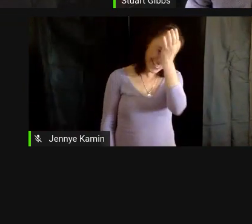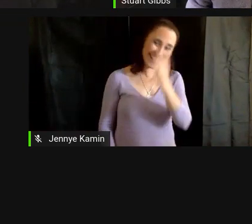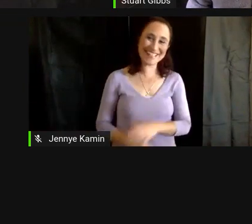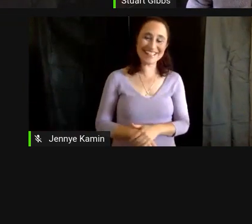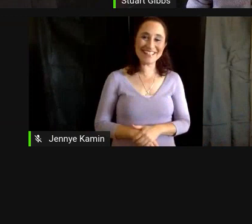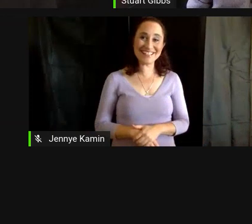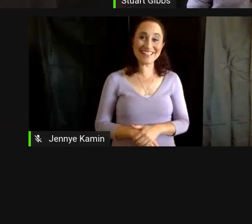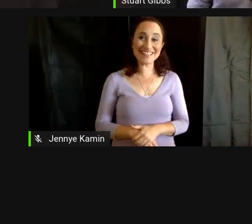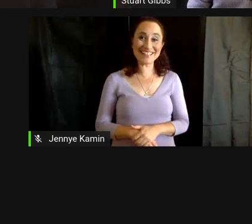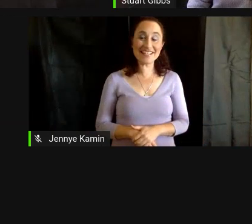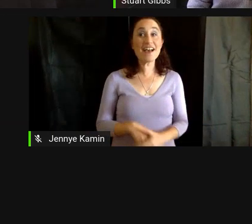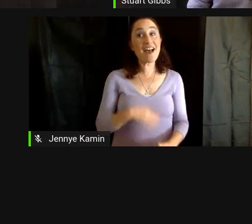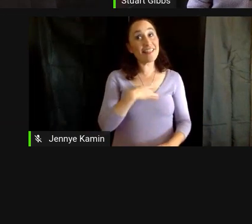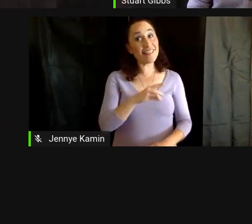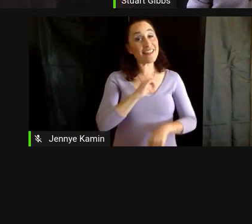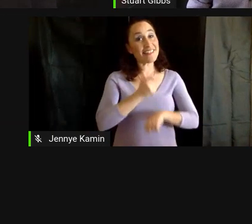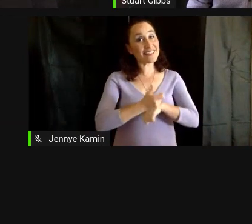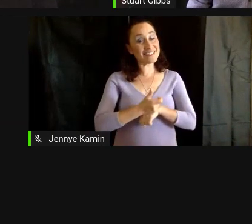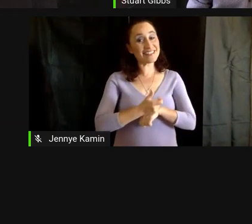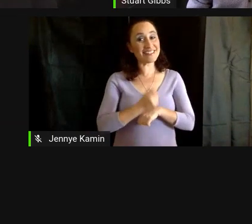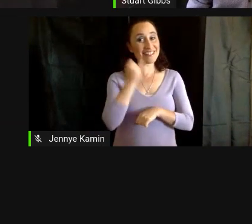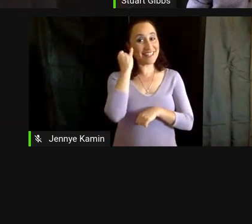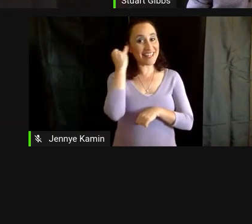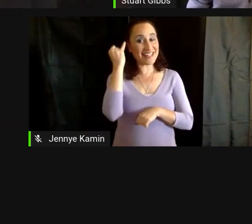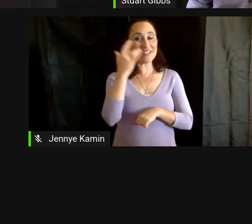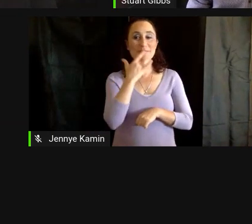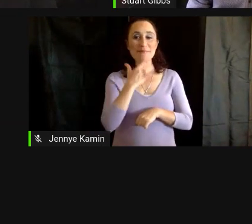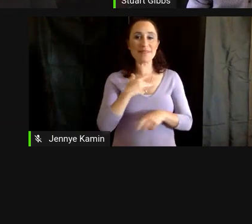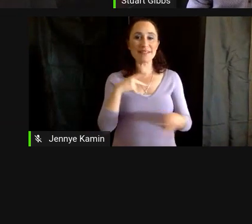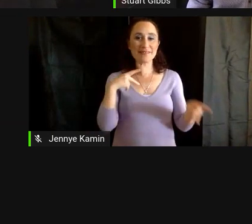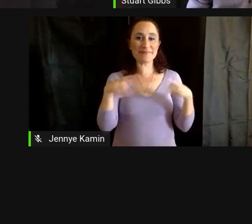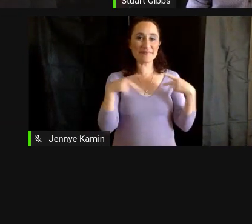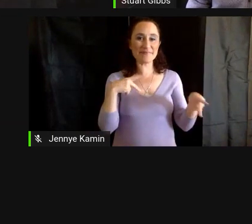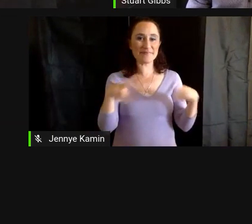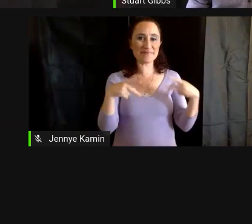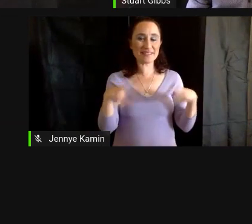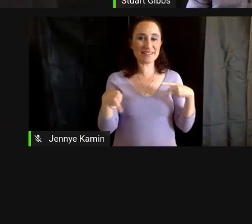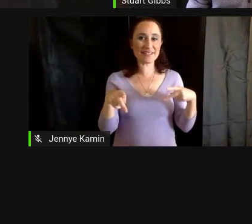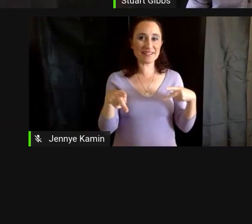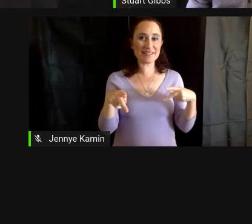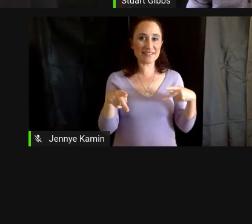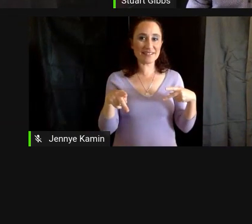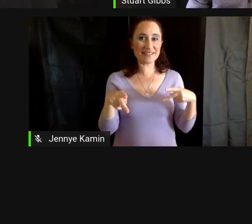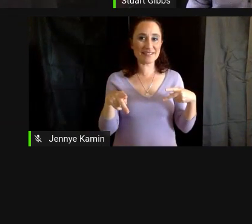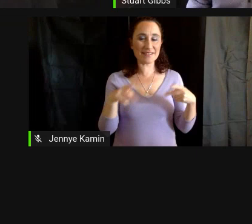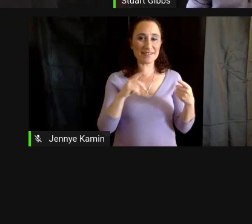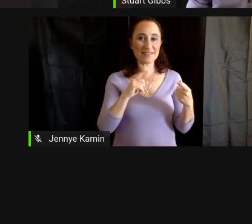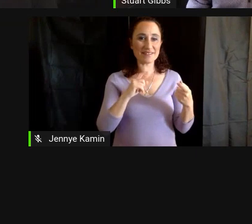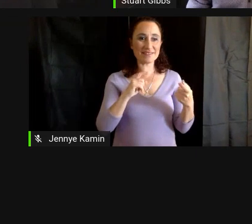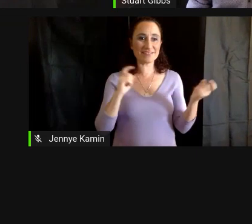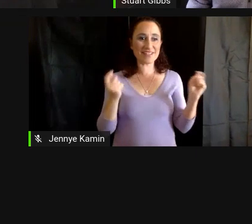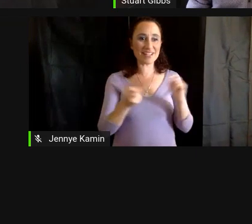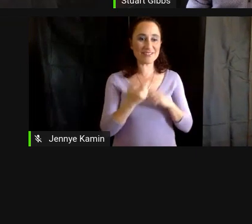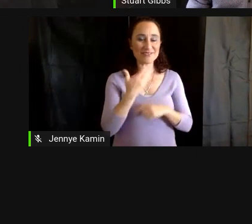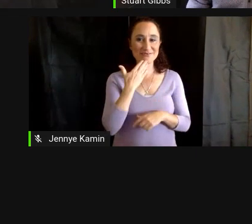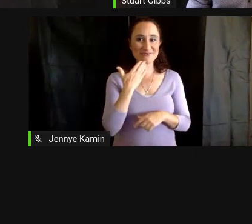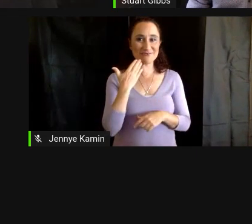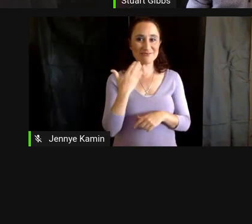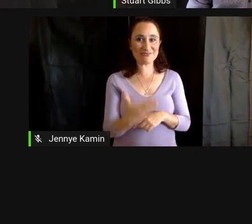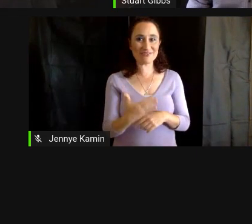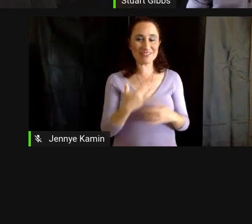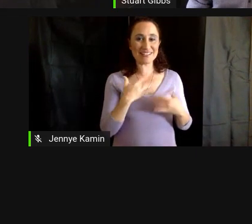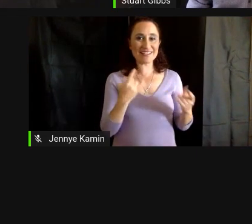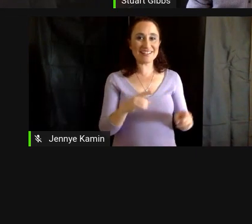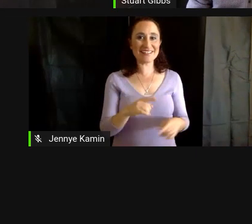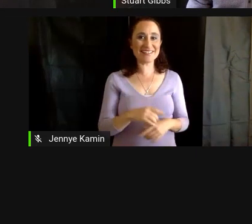I loved the setup. I loved the idea of the birthday party that turned out well. Yeah, the